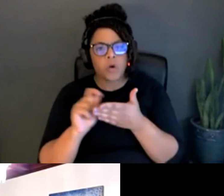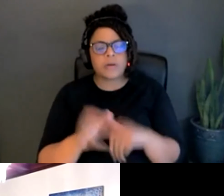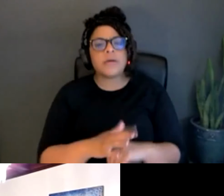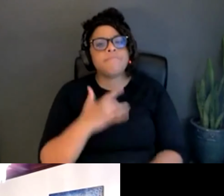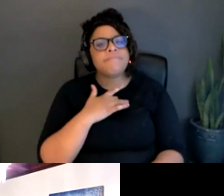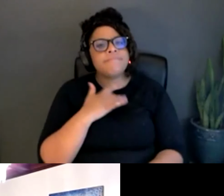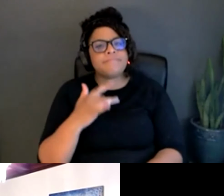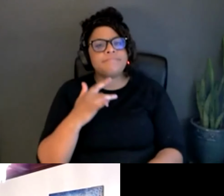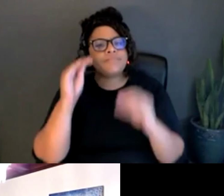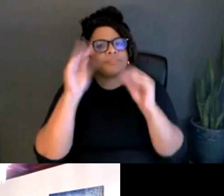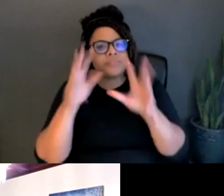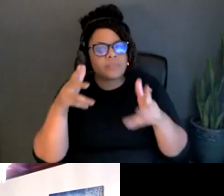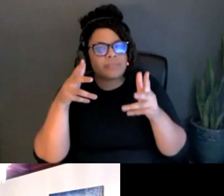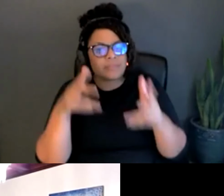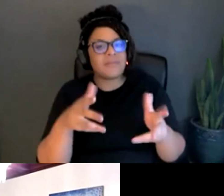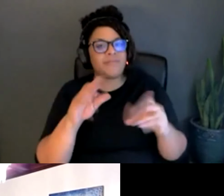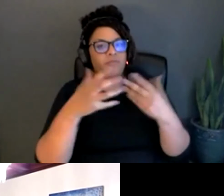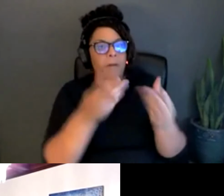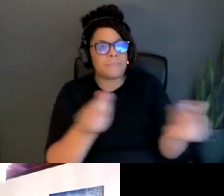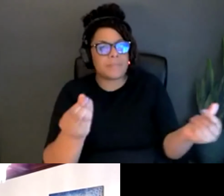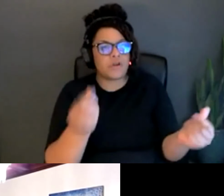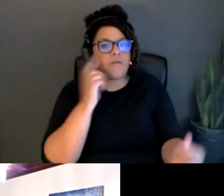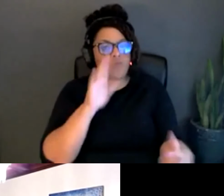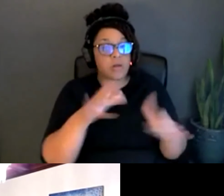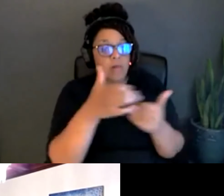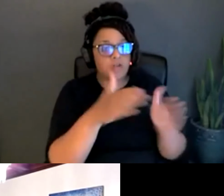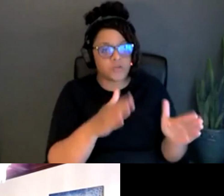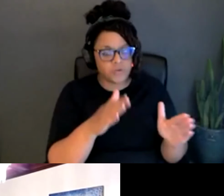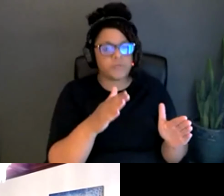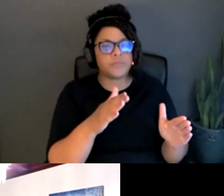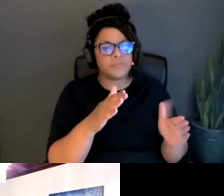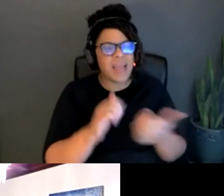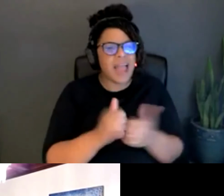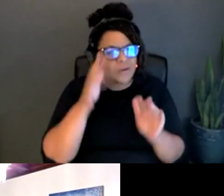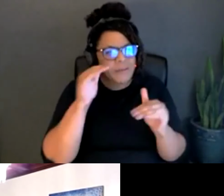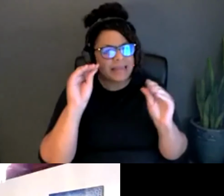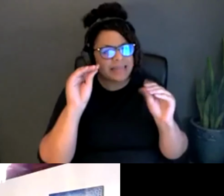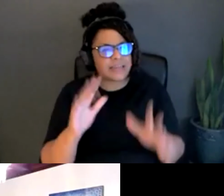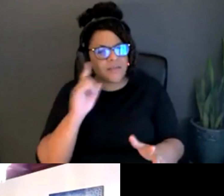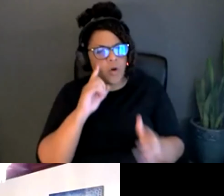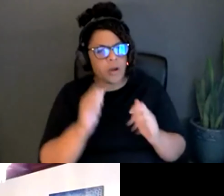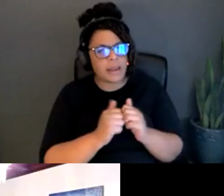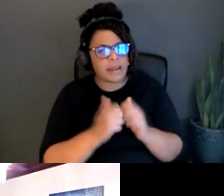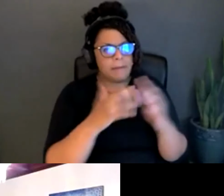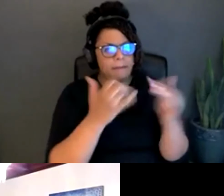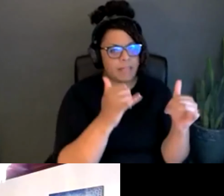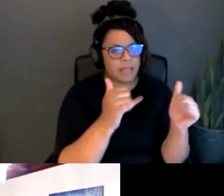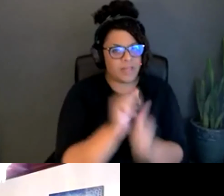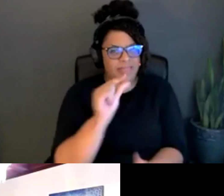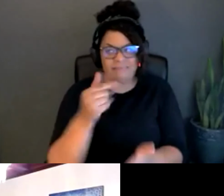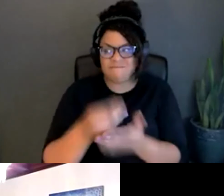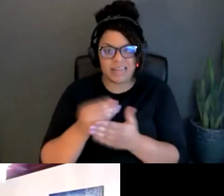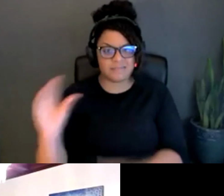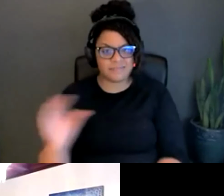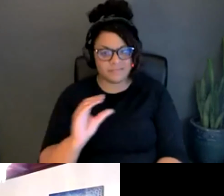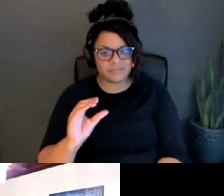oftentimes teachers are left to provide materials for their own classrooms. How do you expect teachers to implement play with little funding?